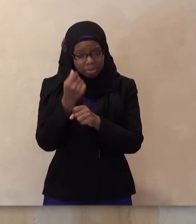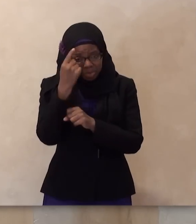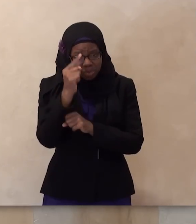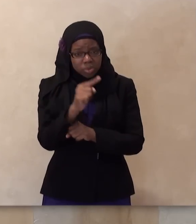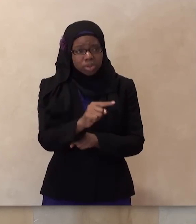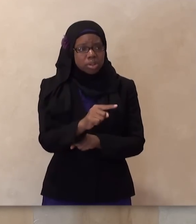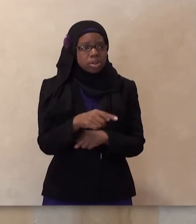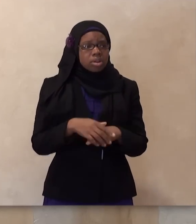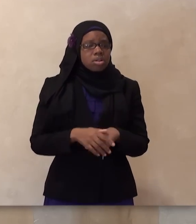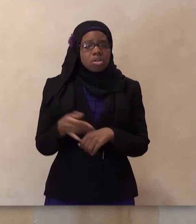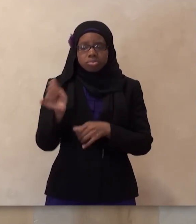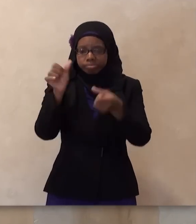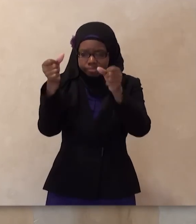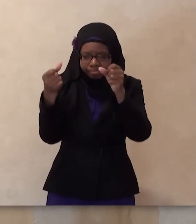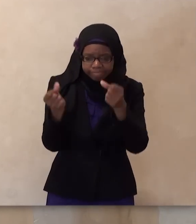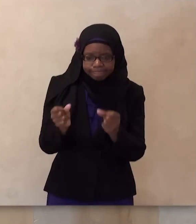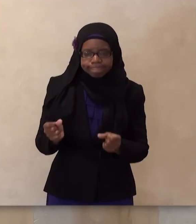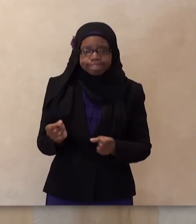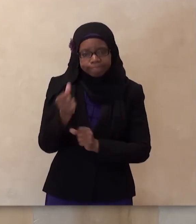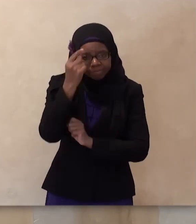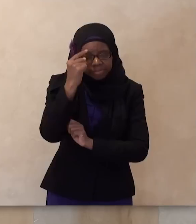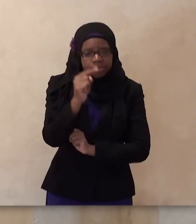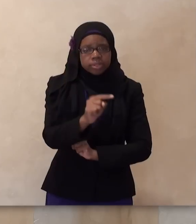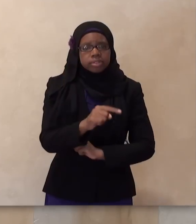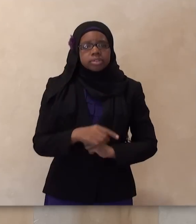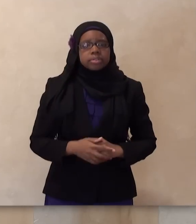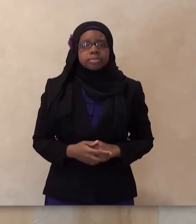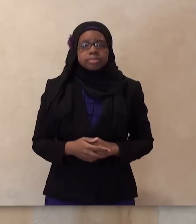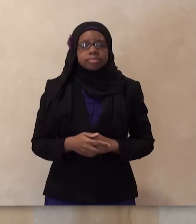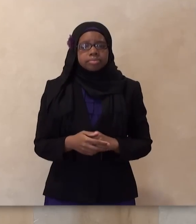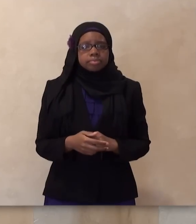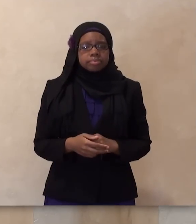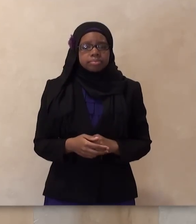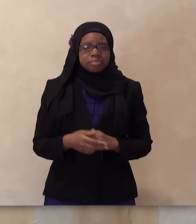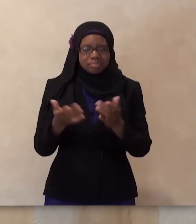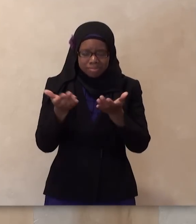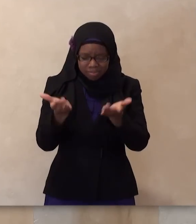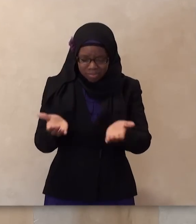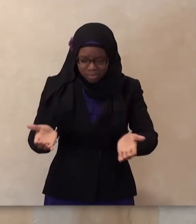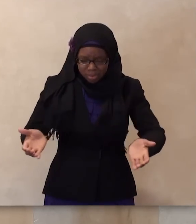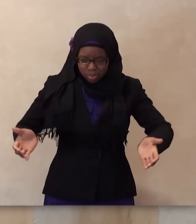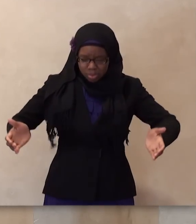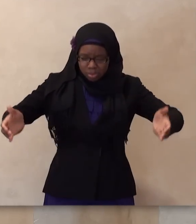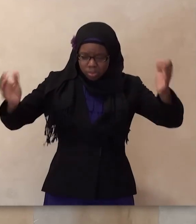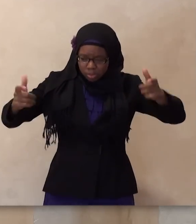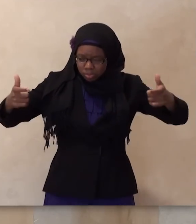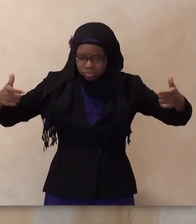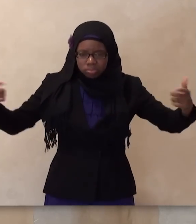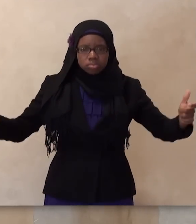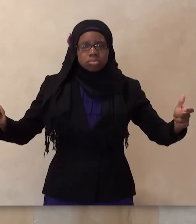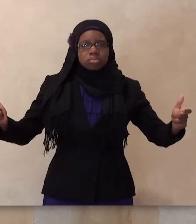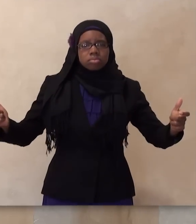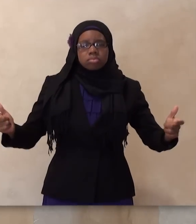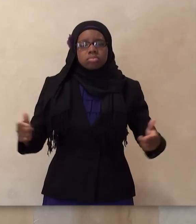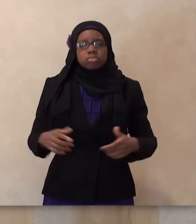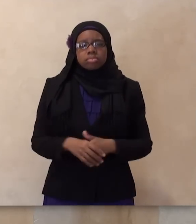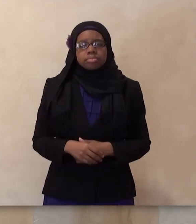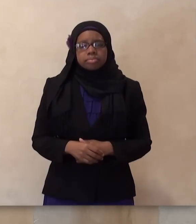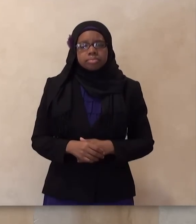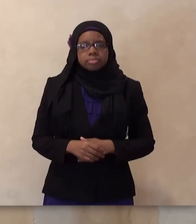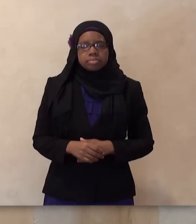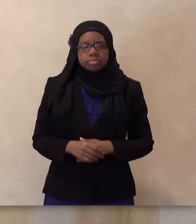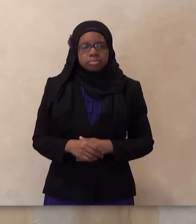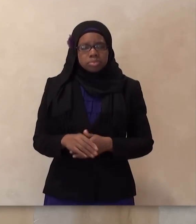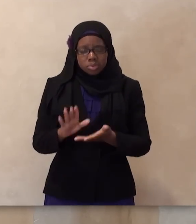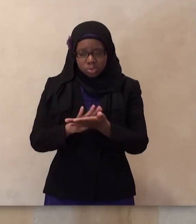images, and wajifarin, and basins as large as reservoirs, and cooking cauldrons